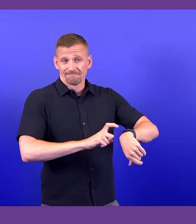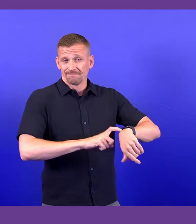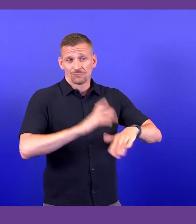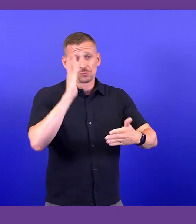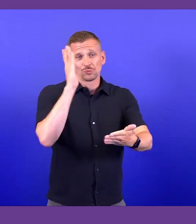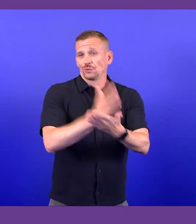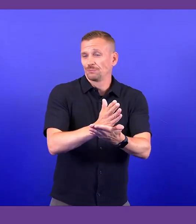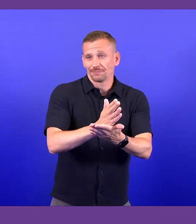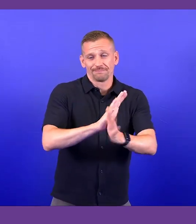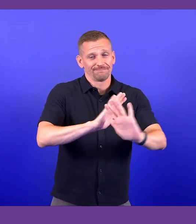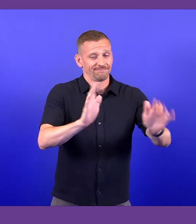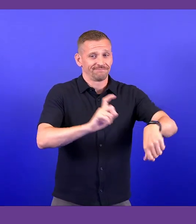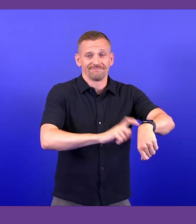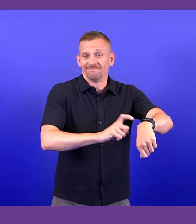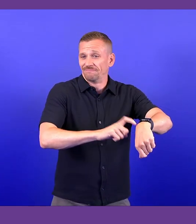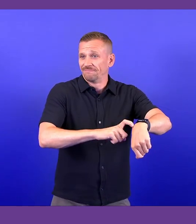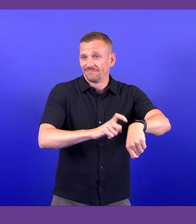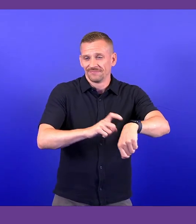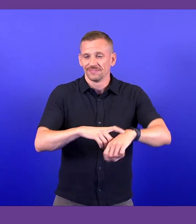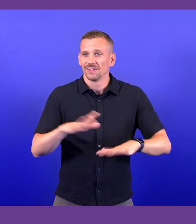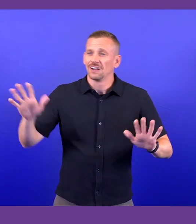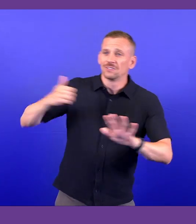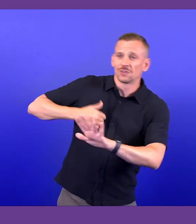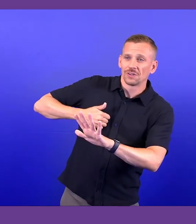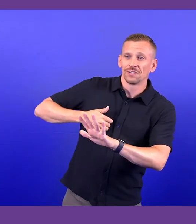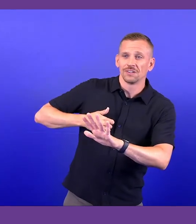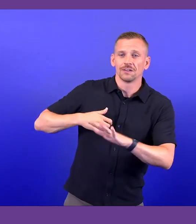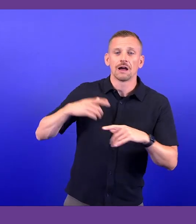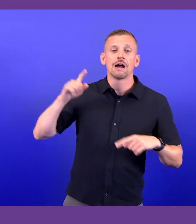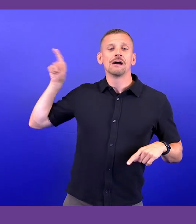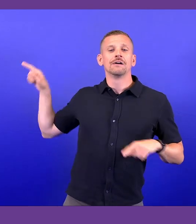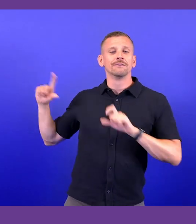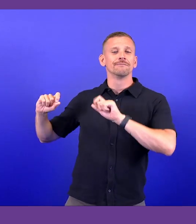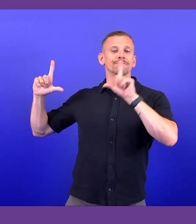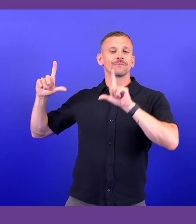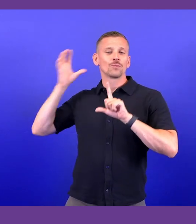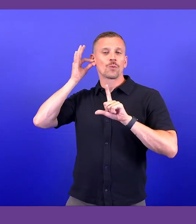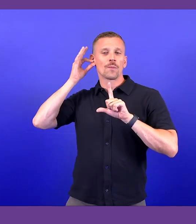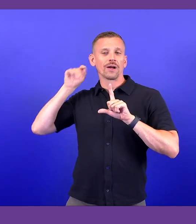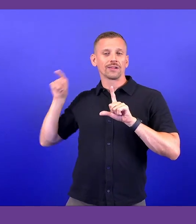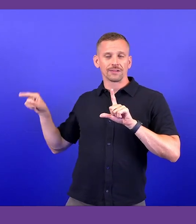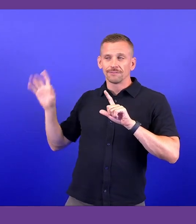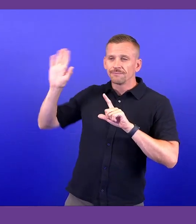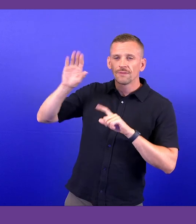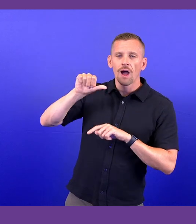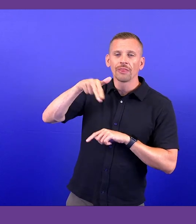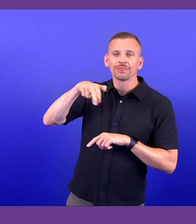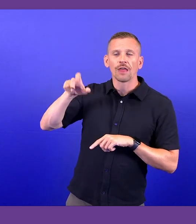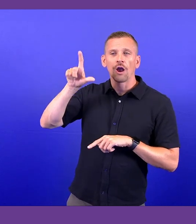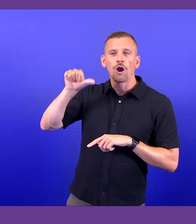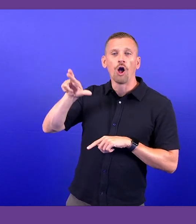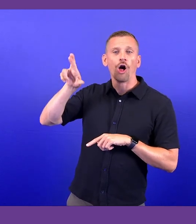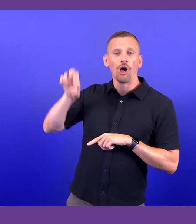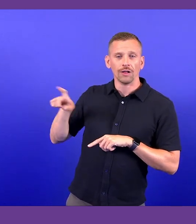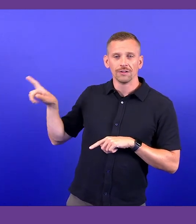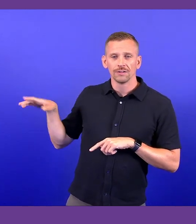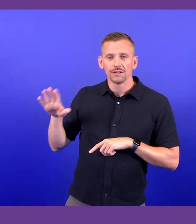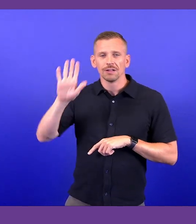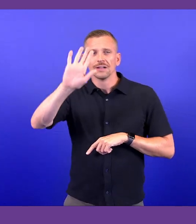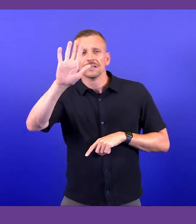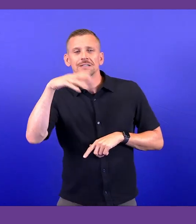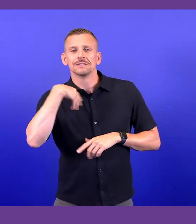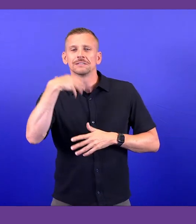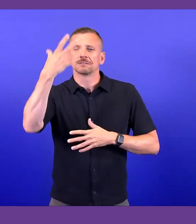please join with me. Very final comment. I heard that the word gaps was said very often